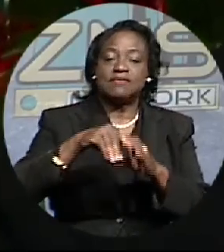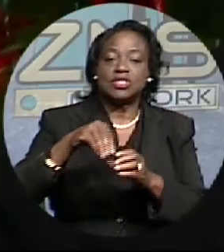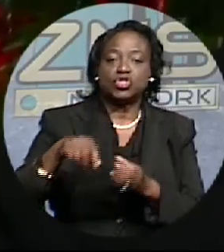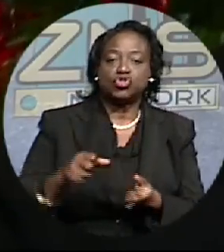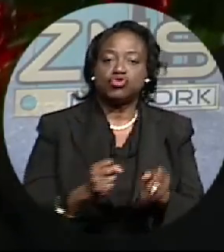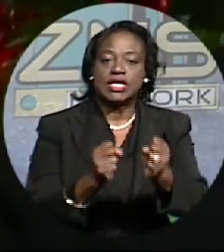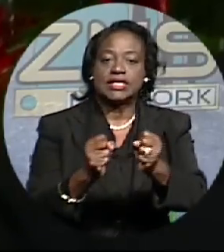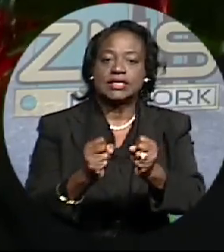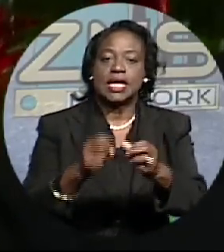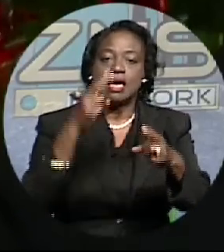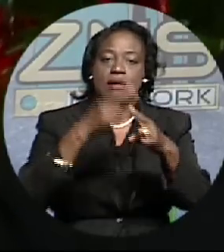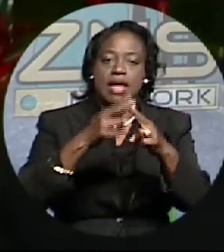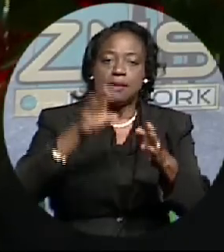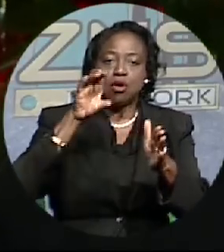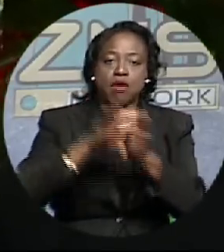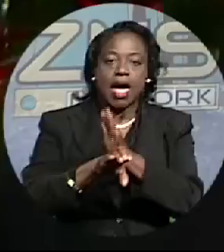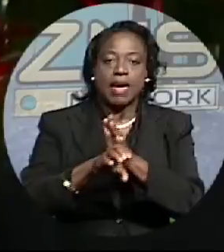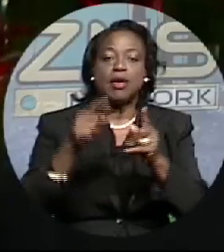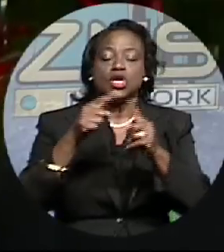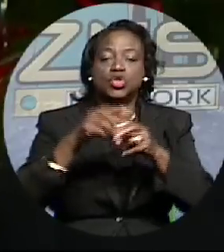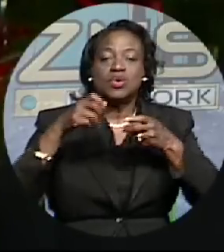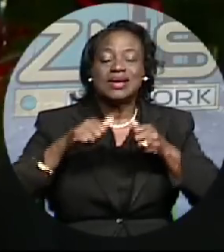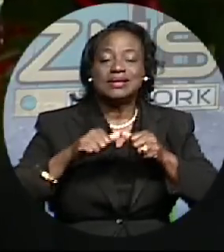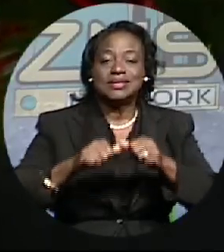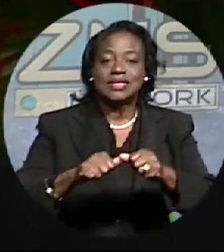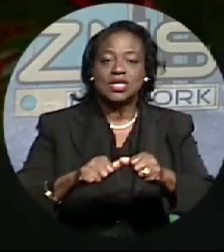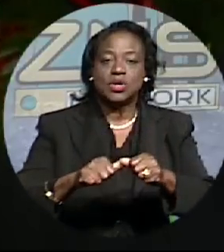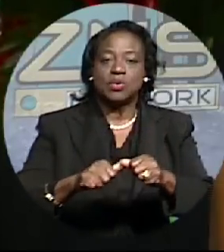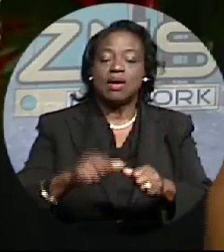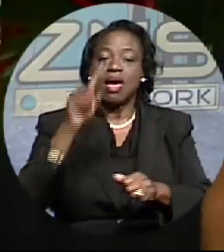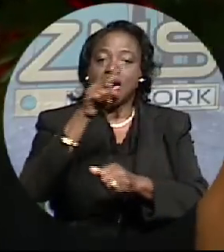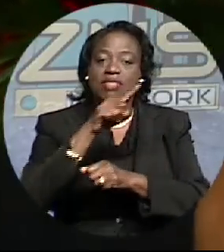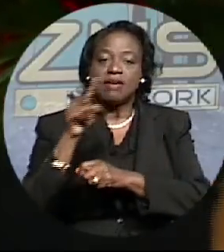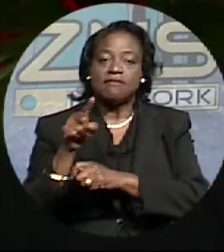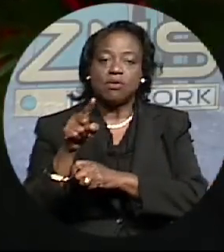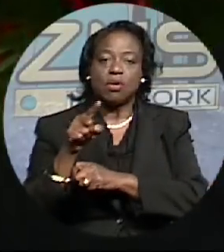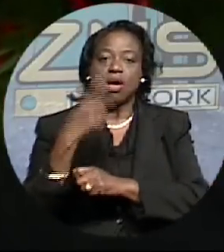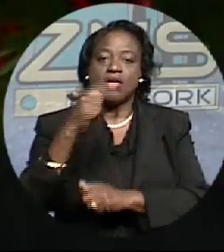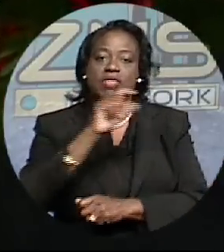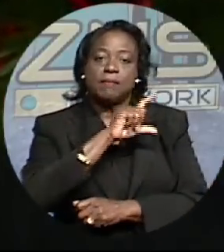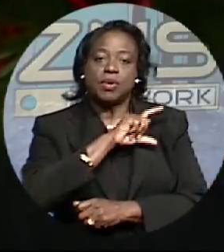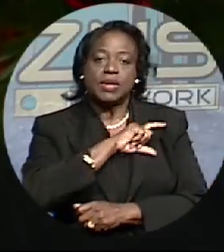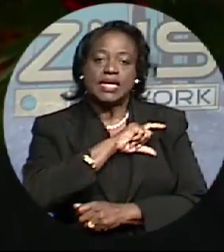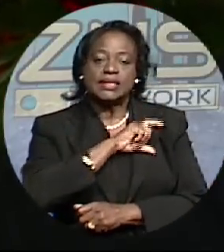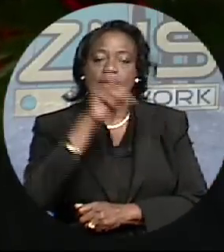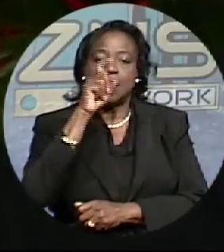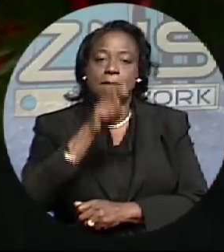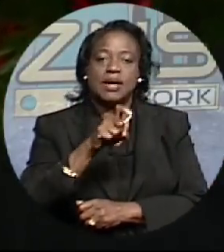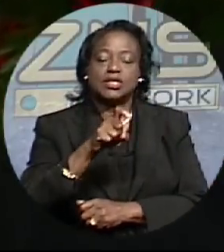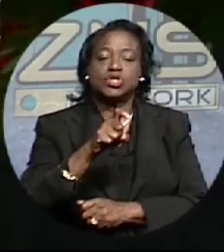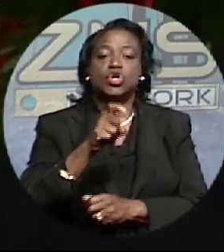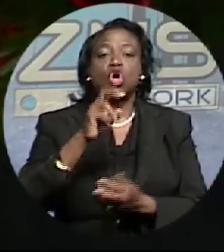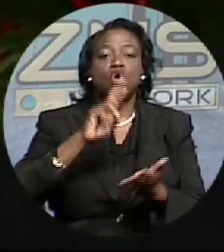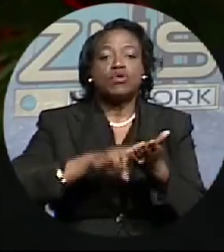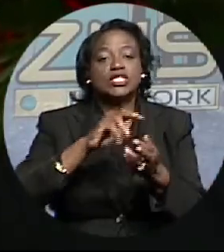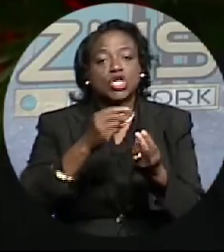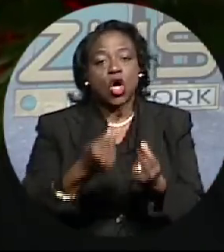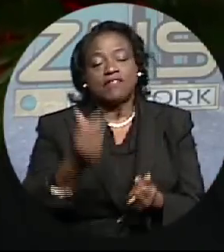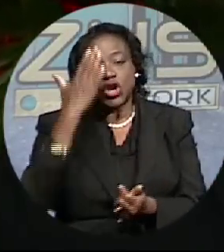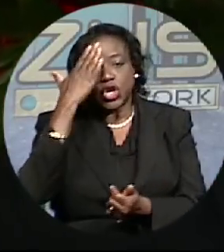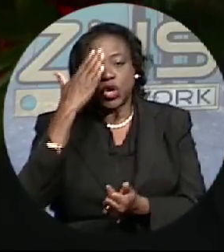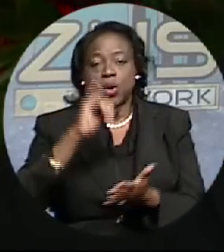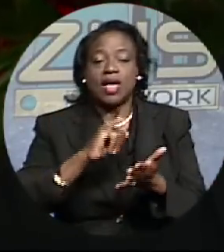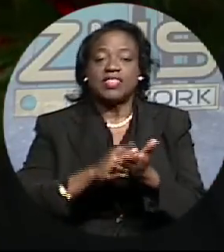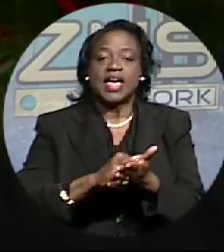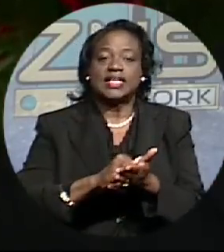call crime to continue unabated. And therefore, the police must resolve and they must know